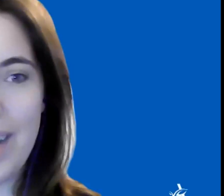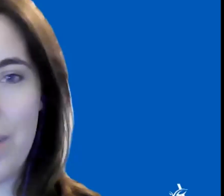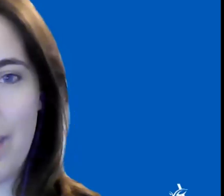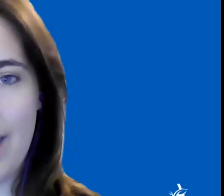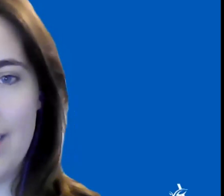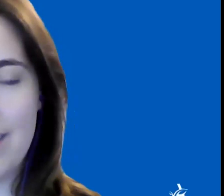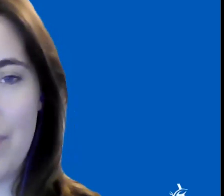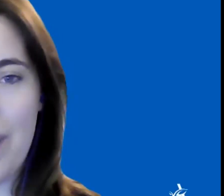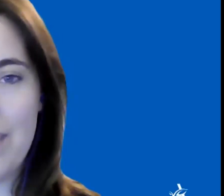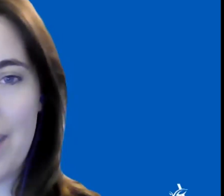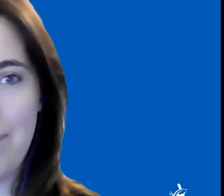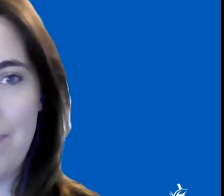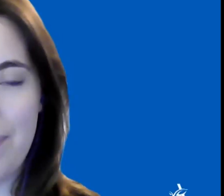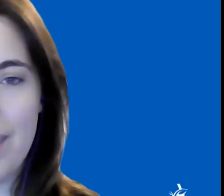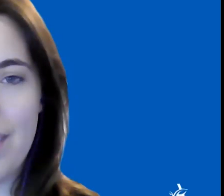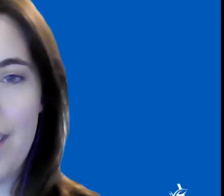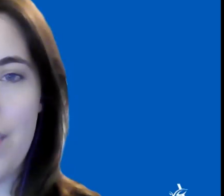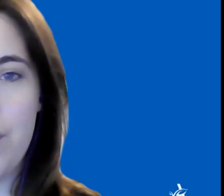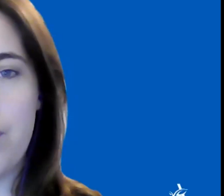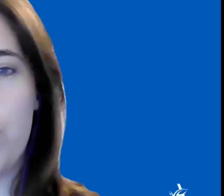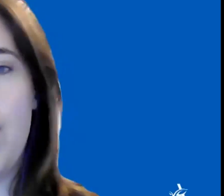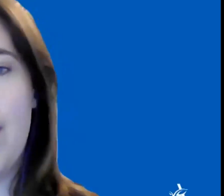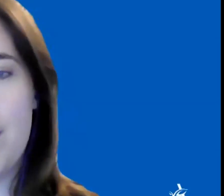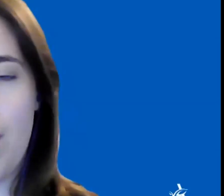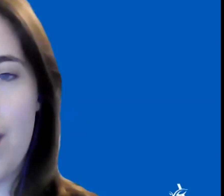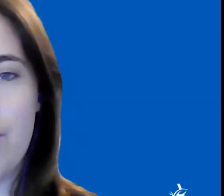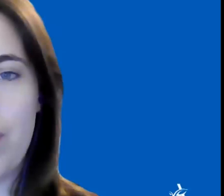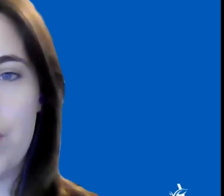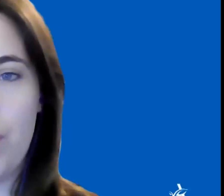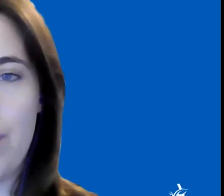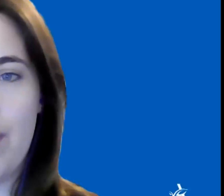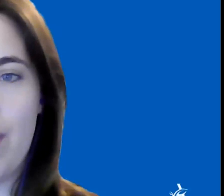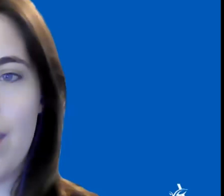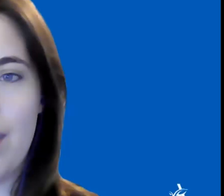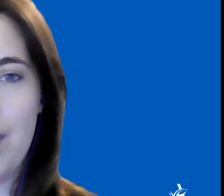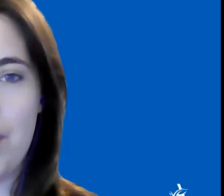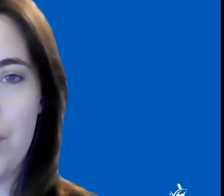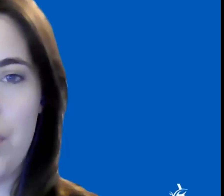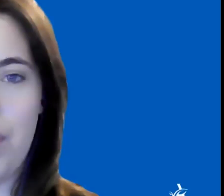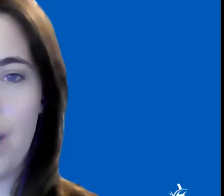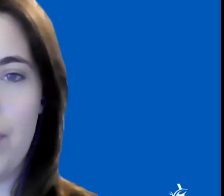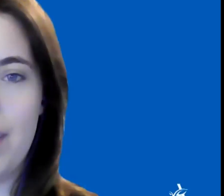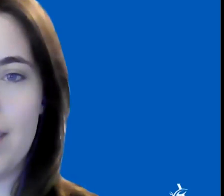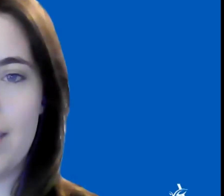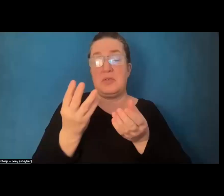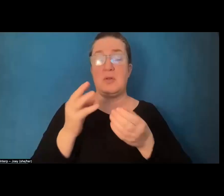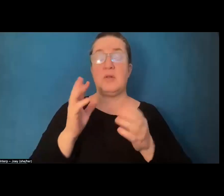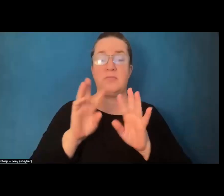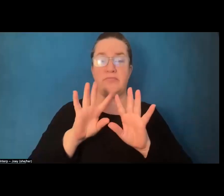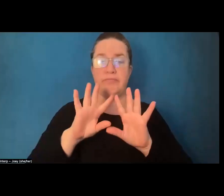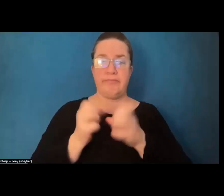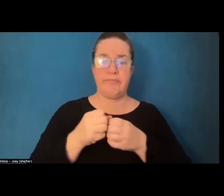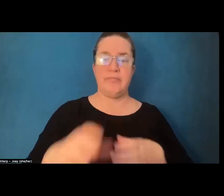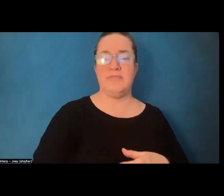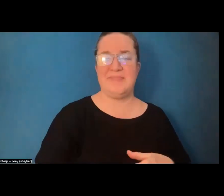Good morning, everybody, and welcome. Thank you for joining us for our informational webinar on year 2 of the Community Accelerator